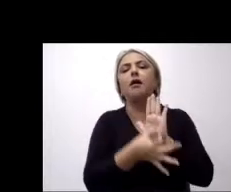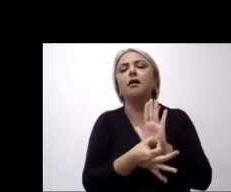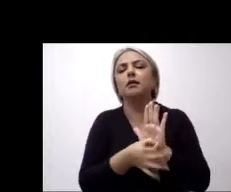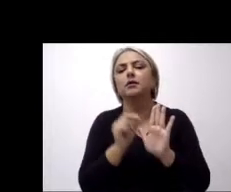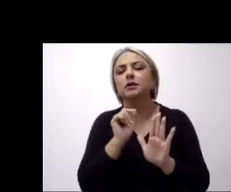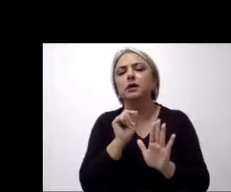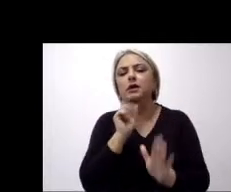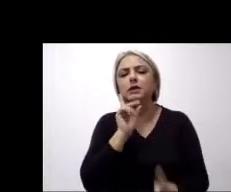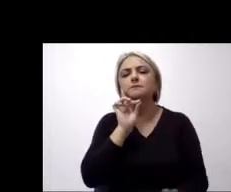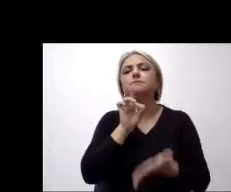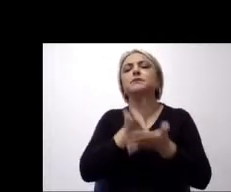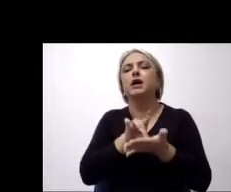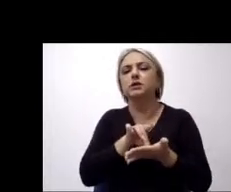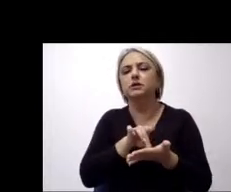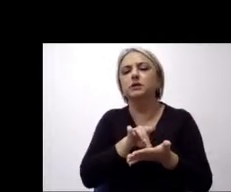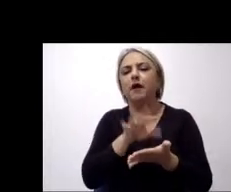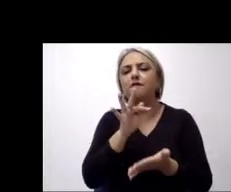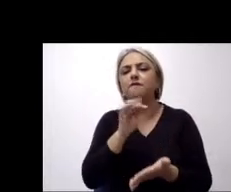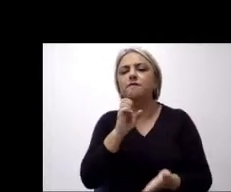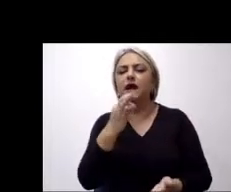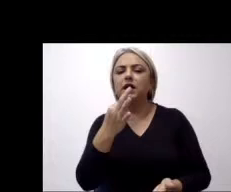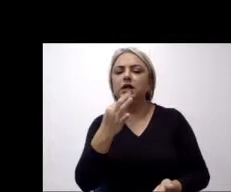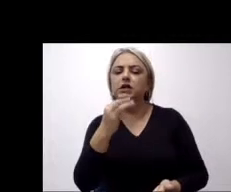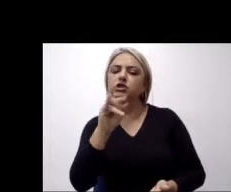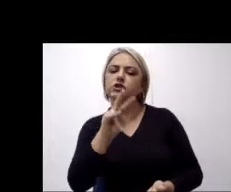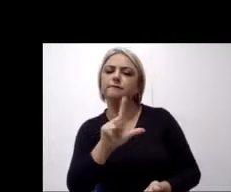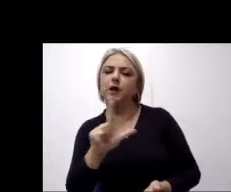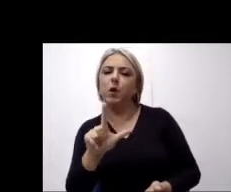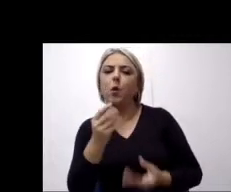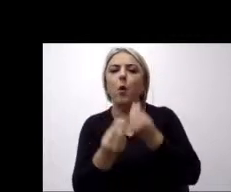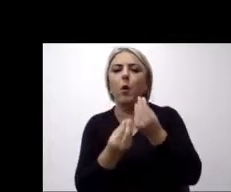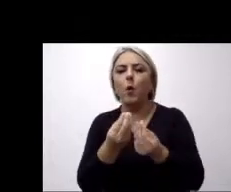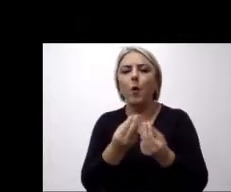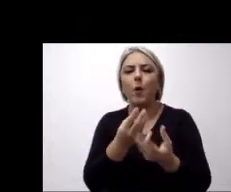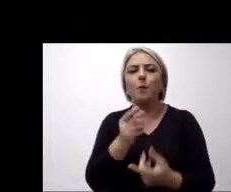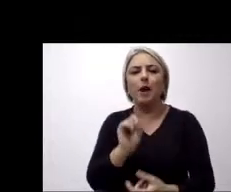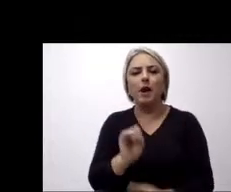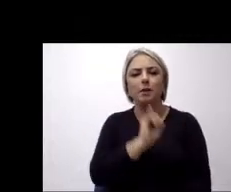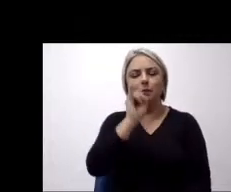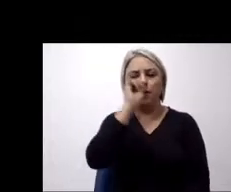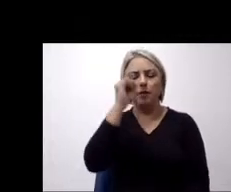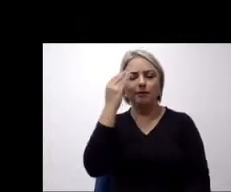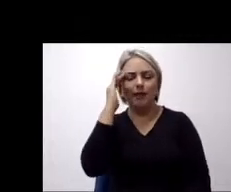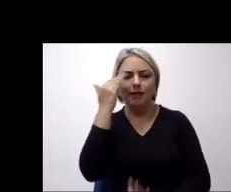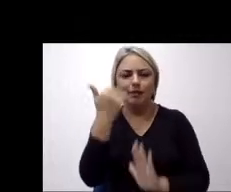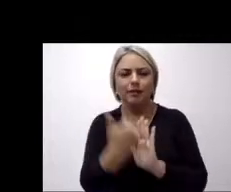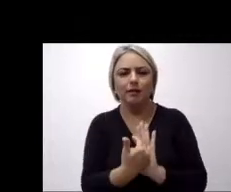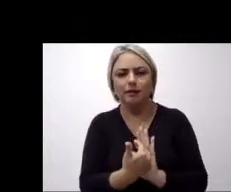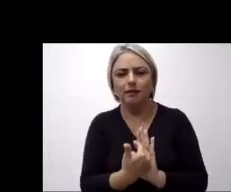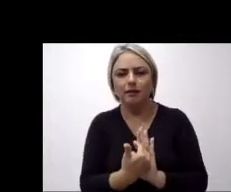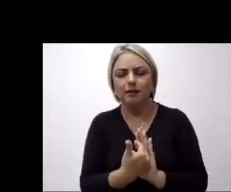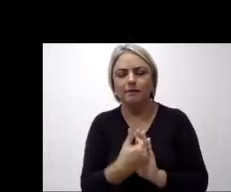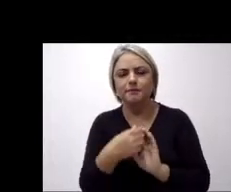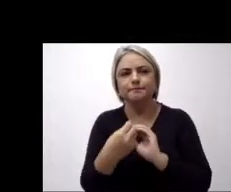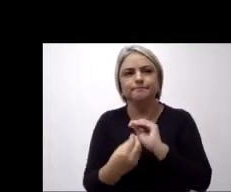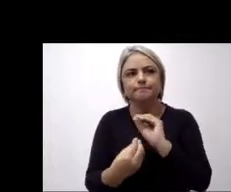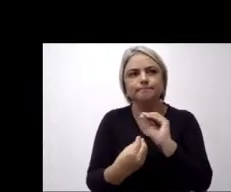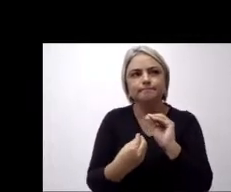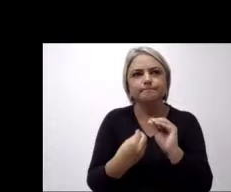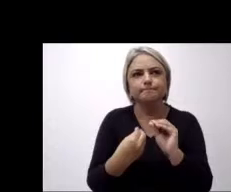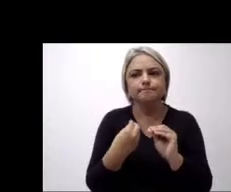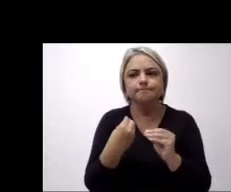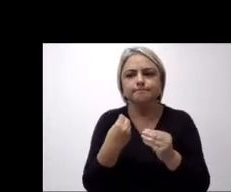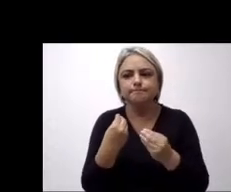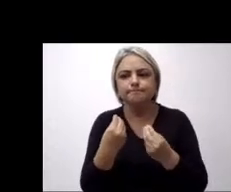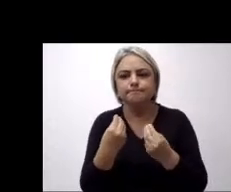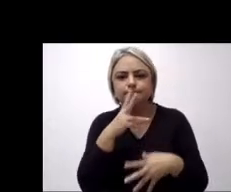as a very important role to understand the powerful of some situation and some experts. So this is the kind